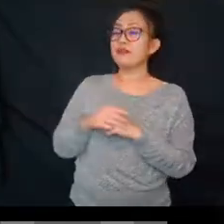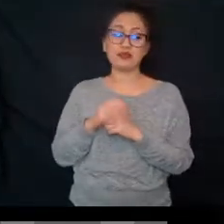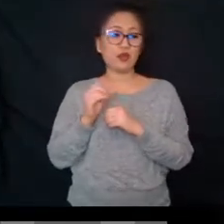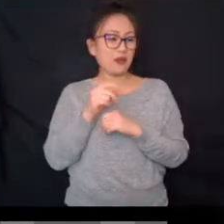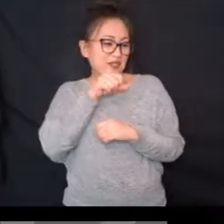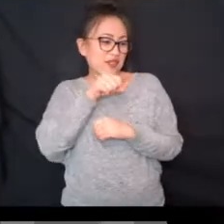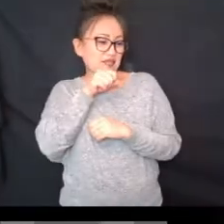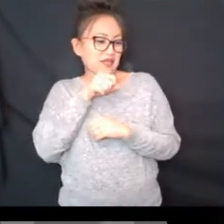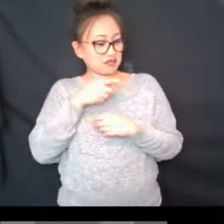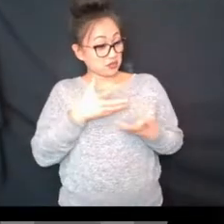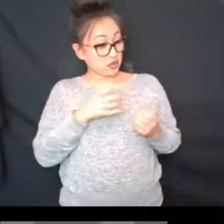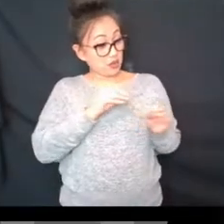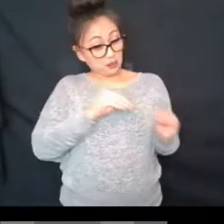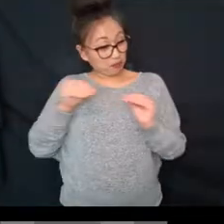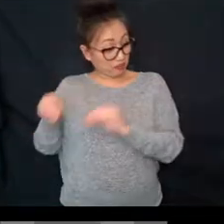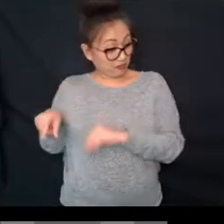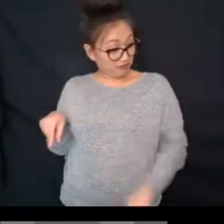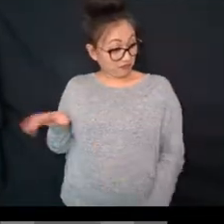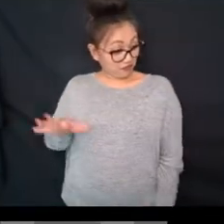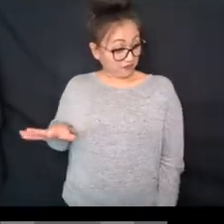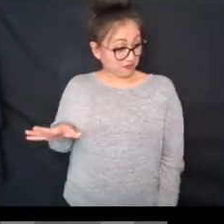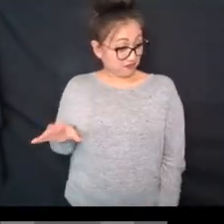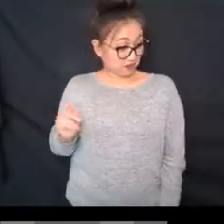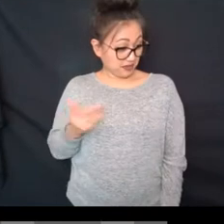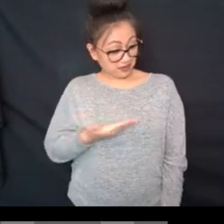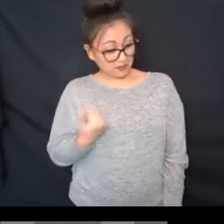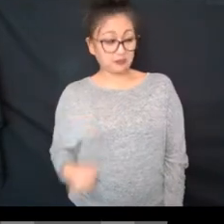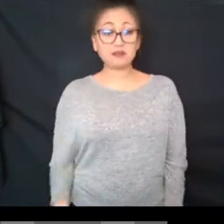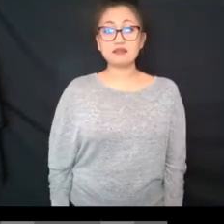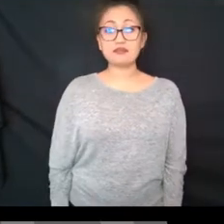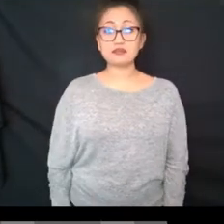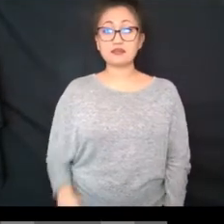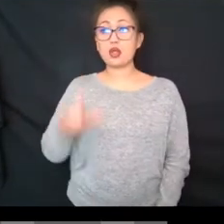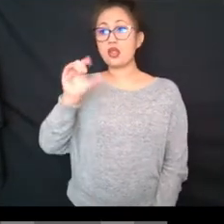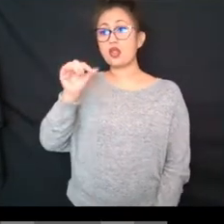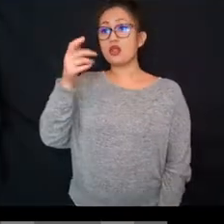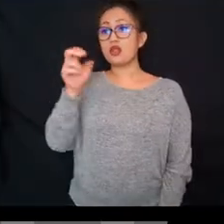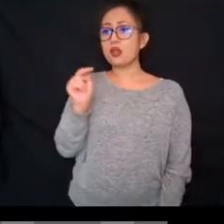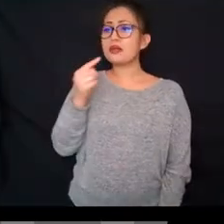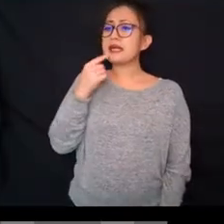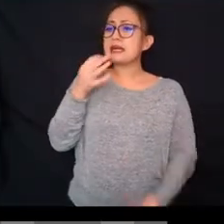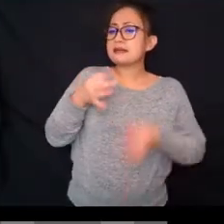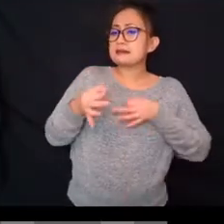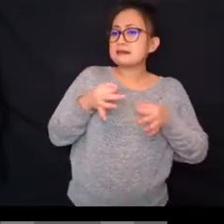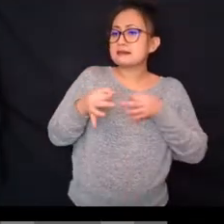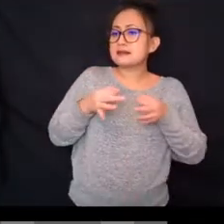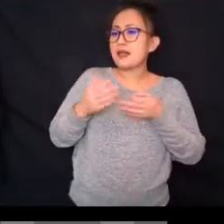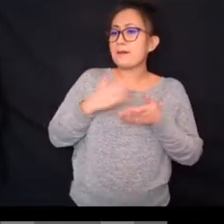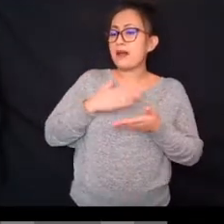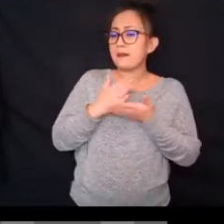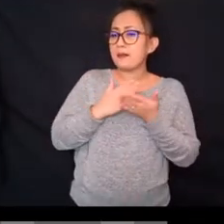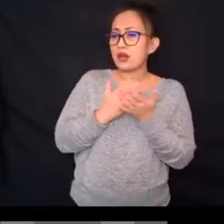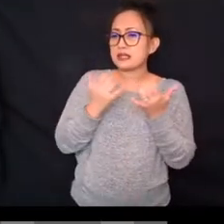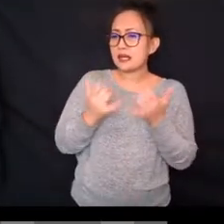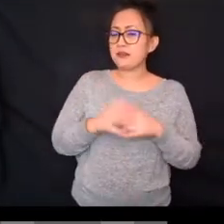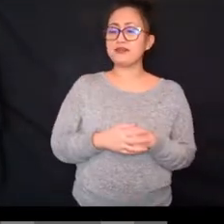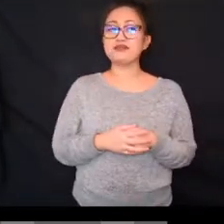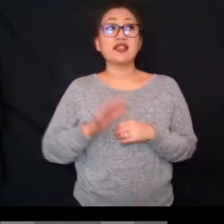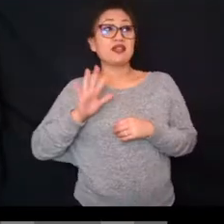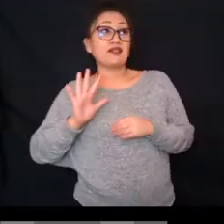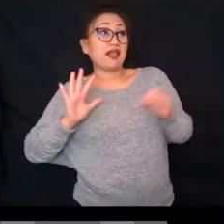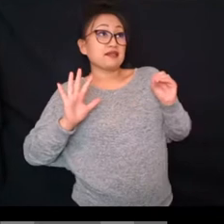love that. Great. So Logan, what can you tell me about my parts now? 5 and 0. 5 and 0. So I'm going to